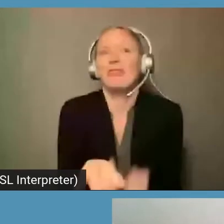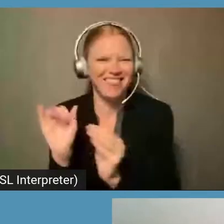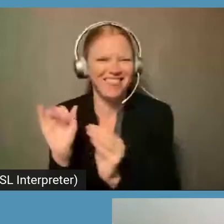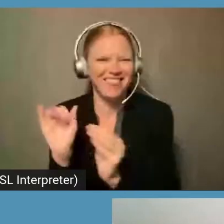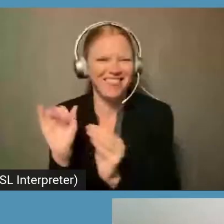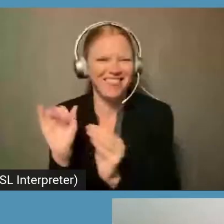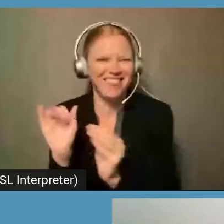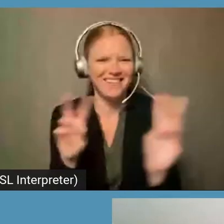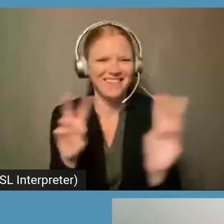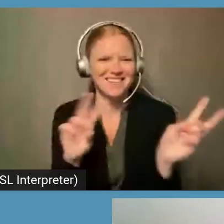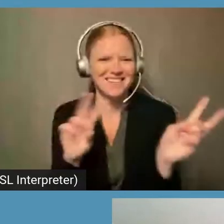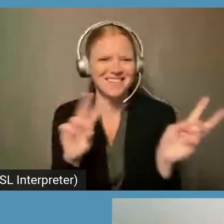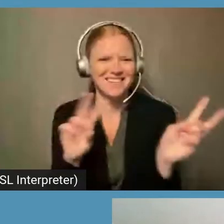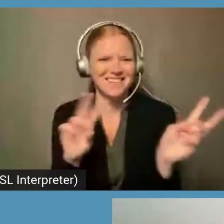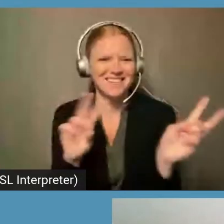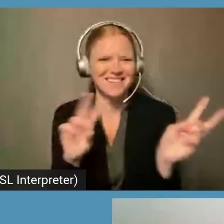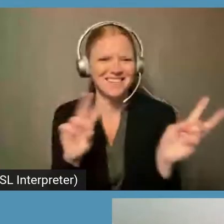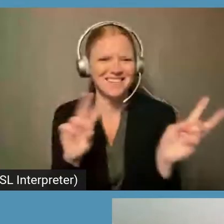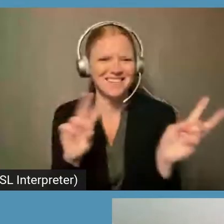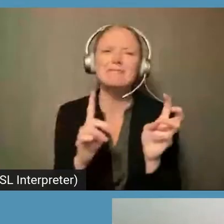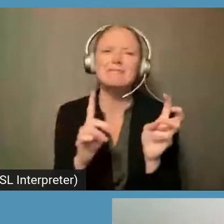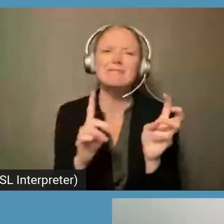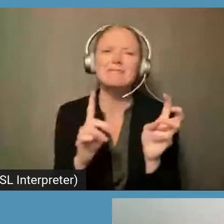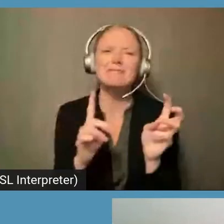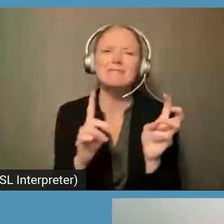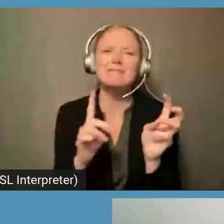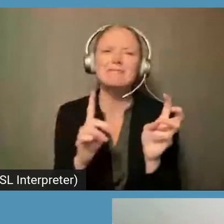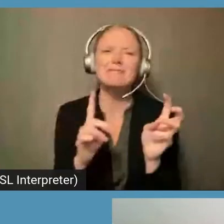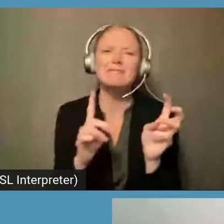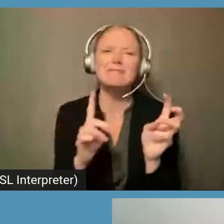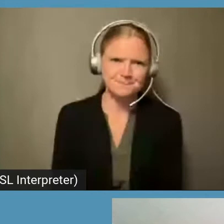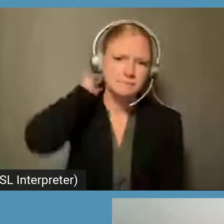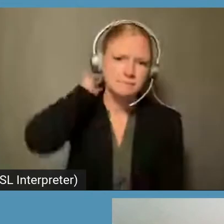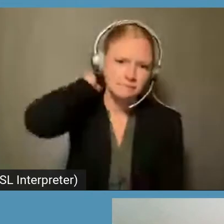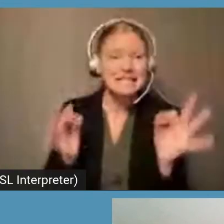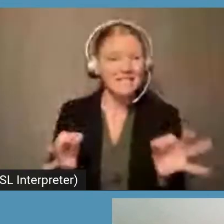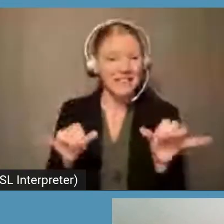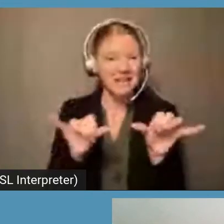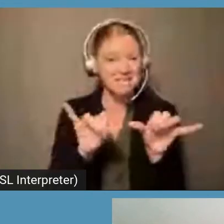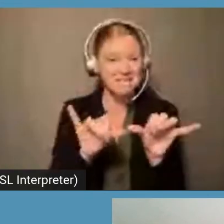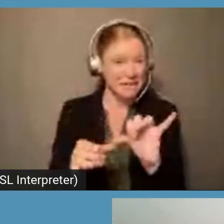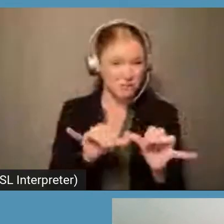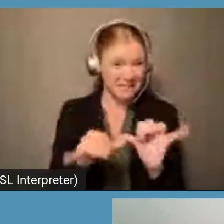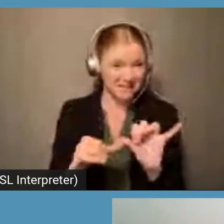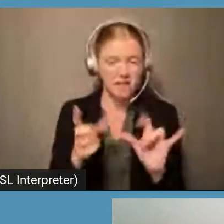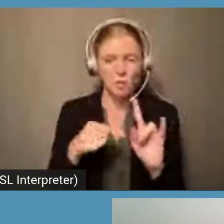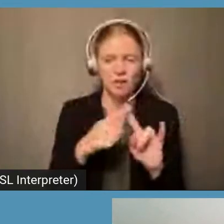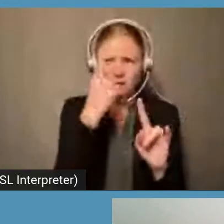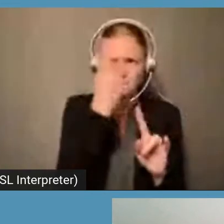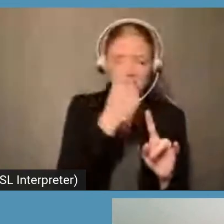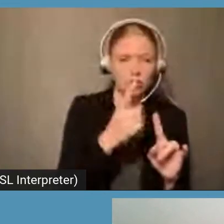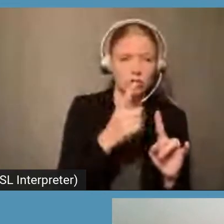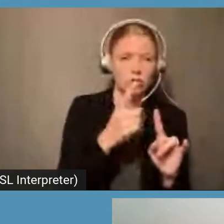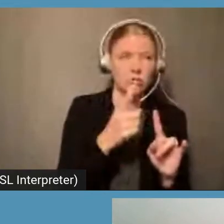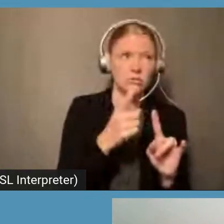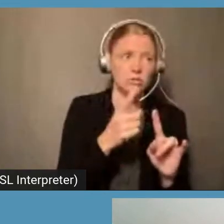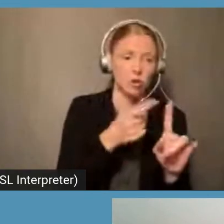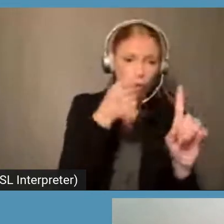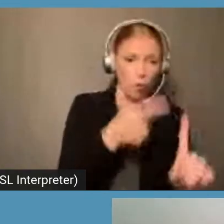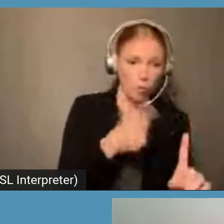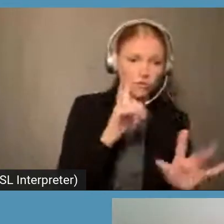Definitely measurement. So when you think about what those goals are, both for audience engagement and for those business